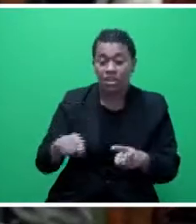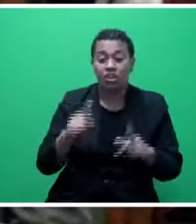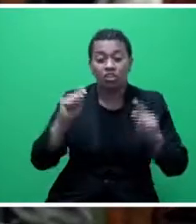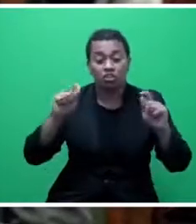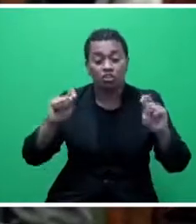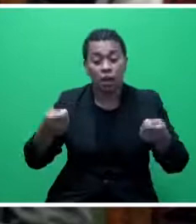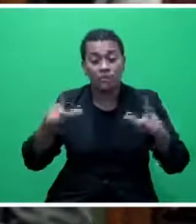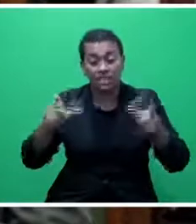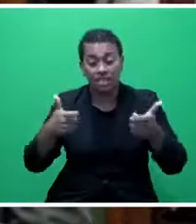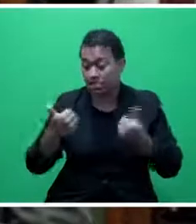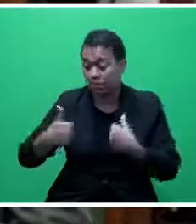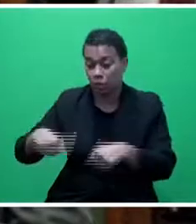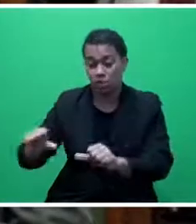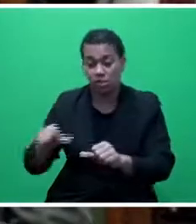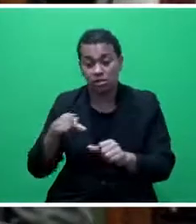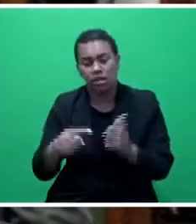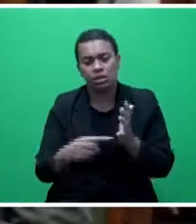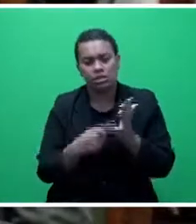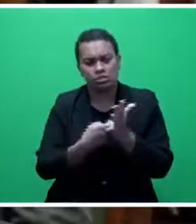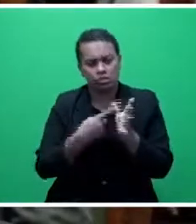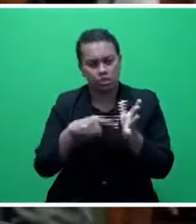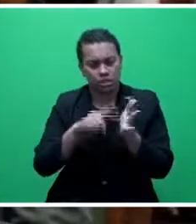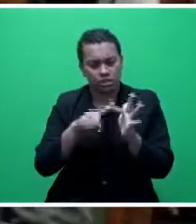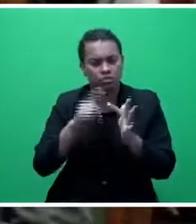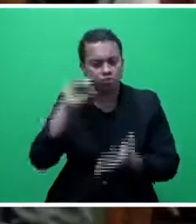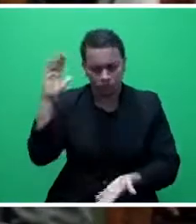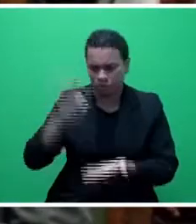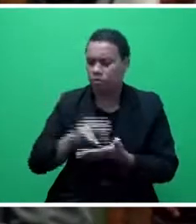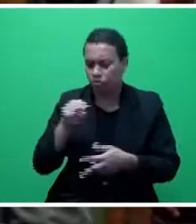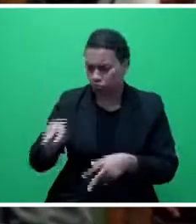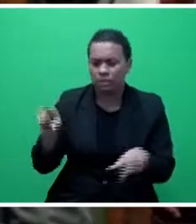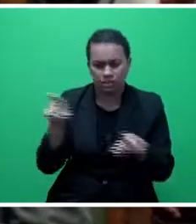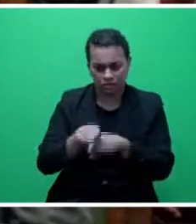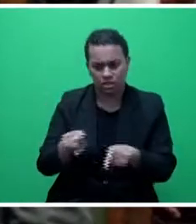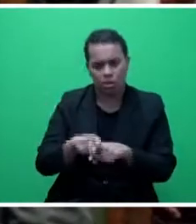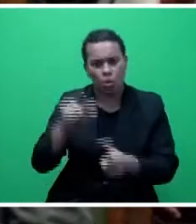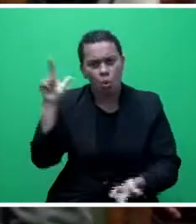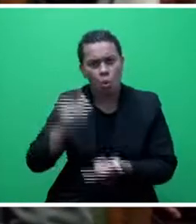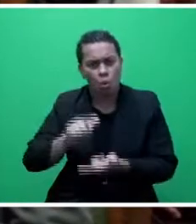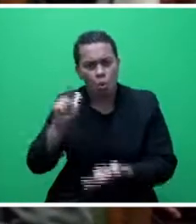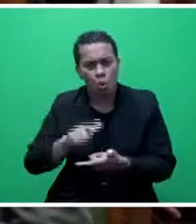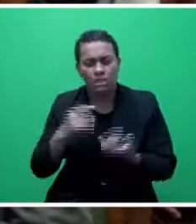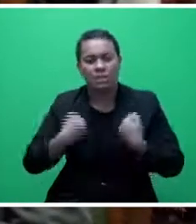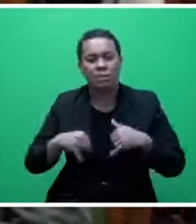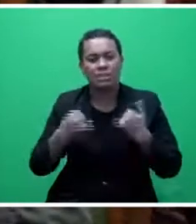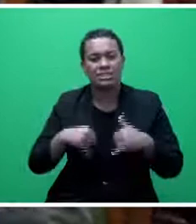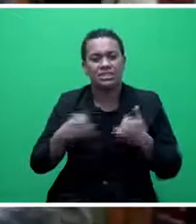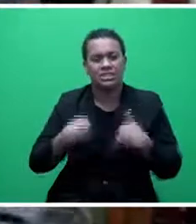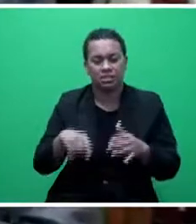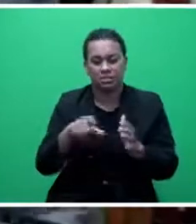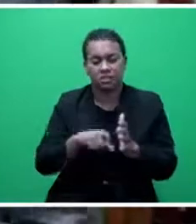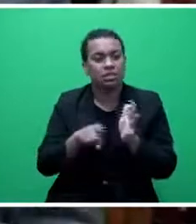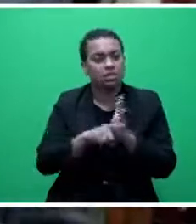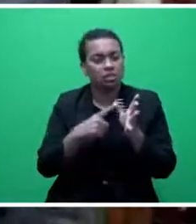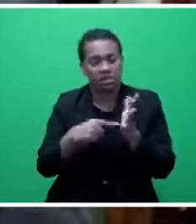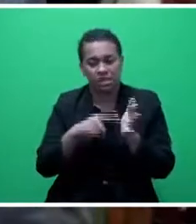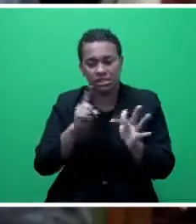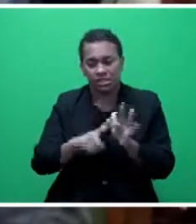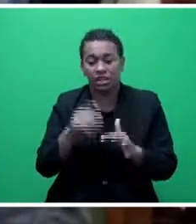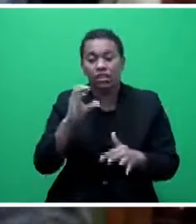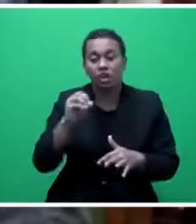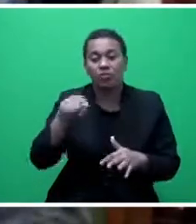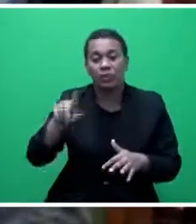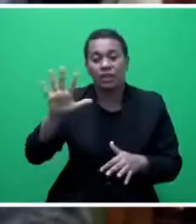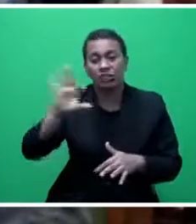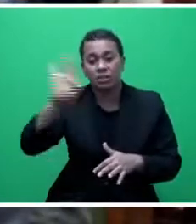down, you'll see the lowering of the interest rates. In fact, there's been an overall increase of 0.5% for new loans for the